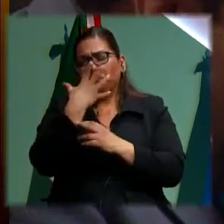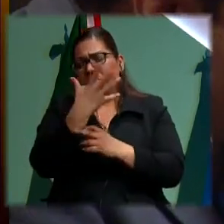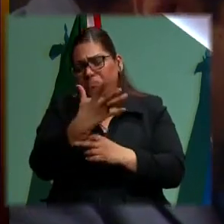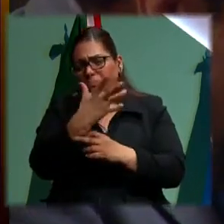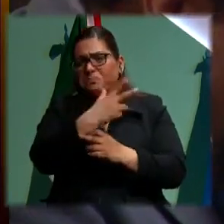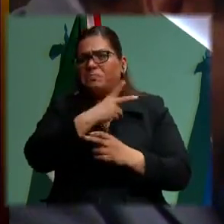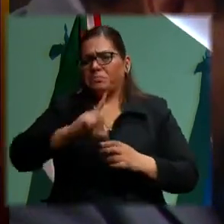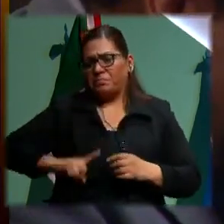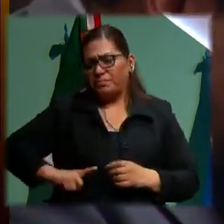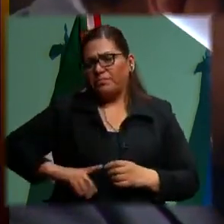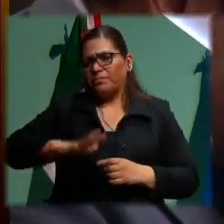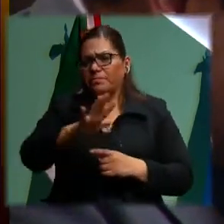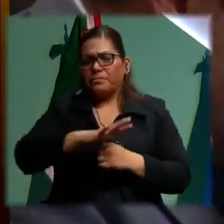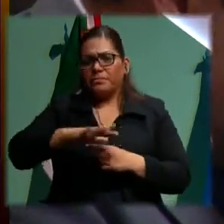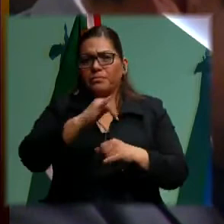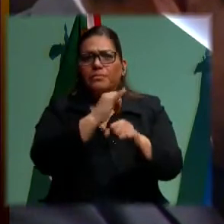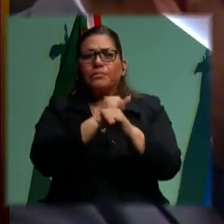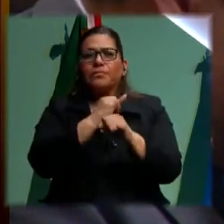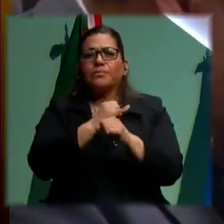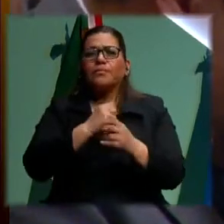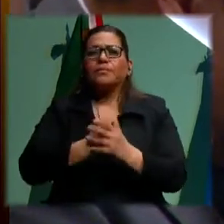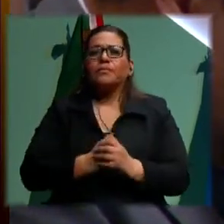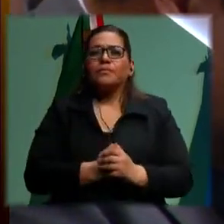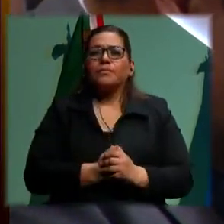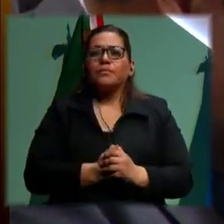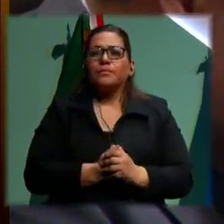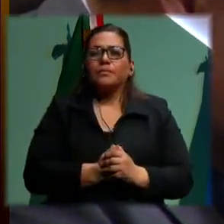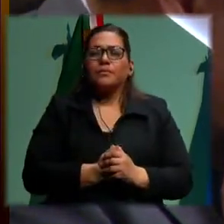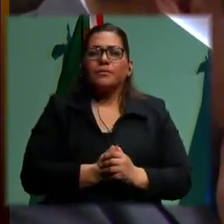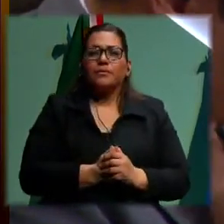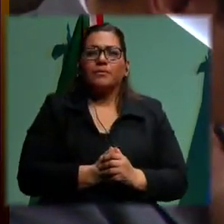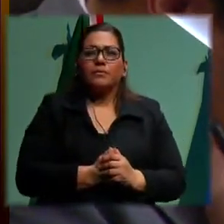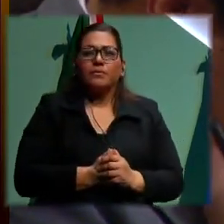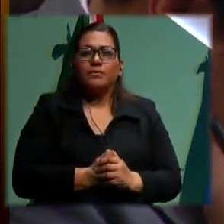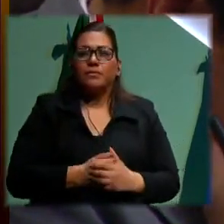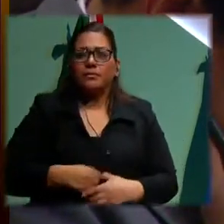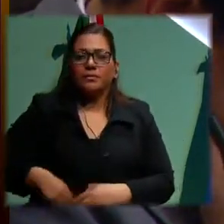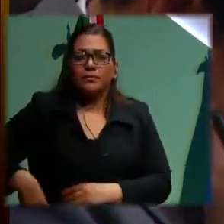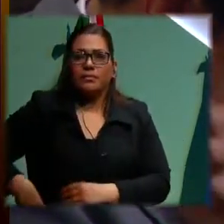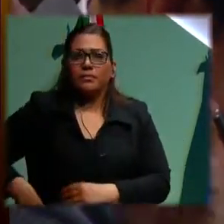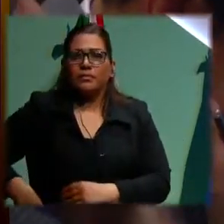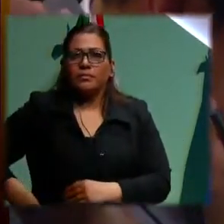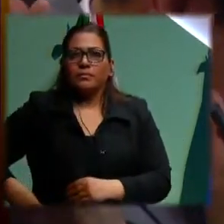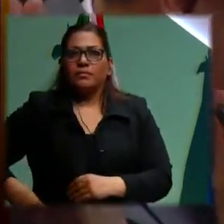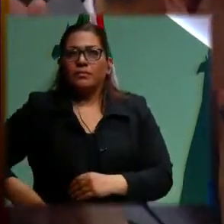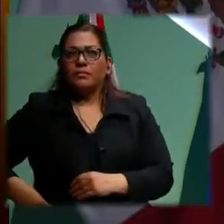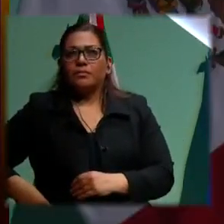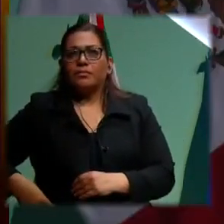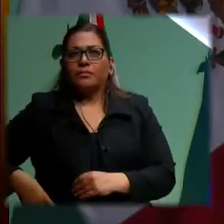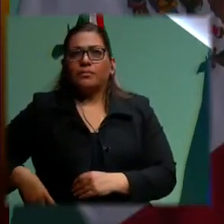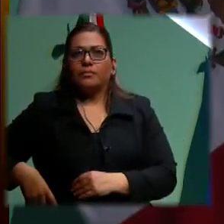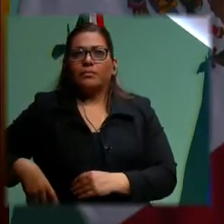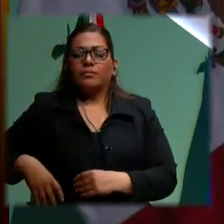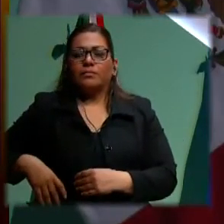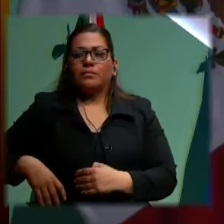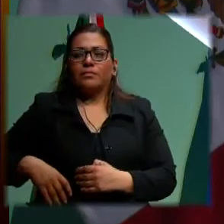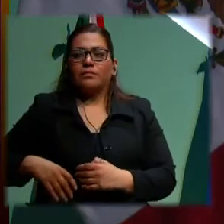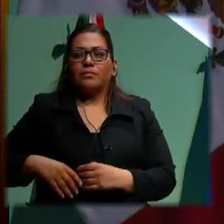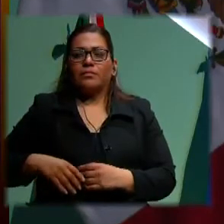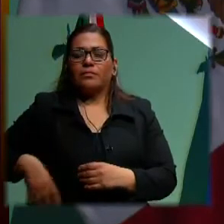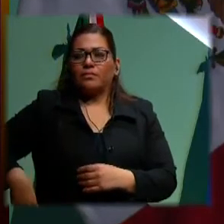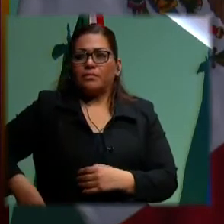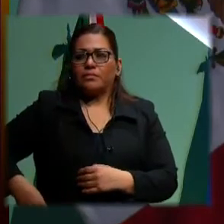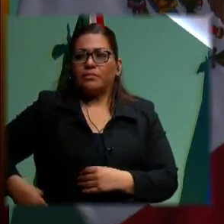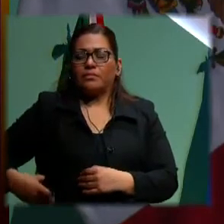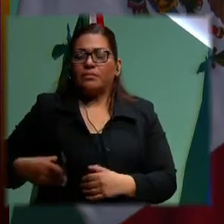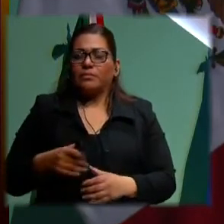build the internet, how to build networks, how to connect the world, we continue to create the next generation